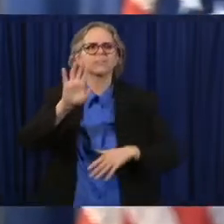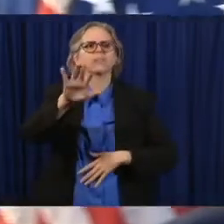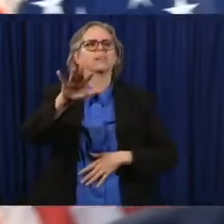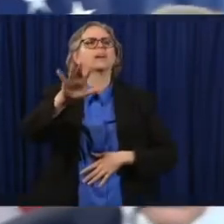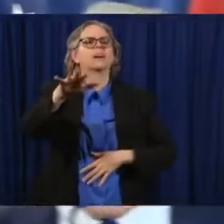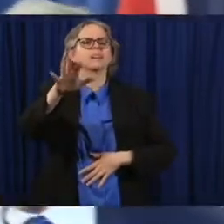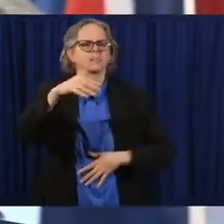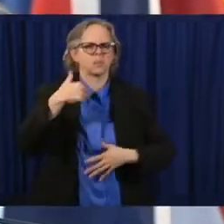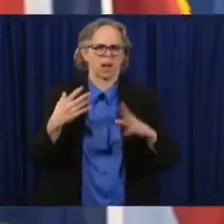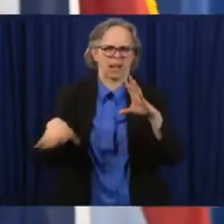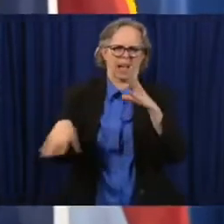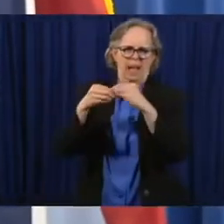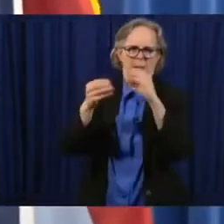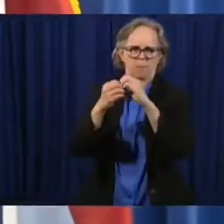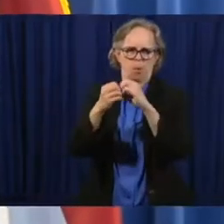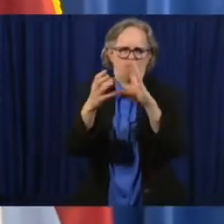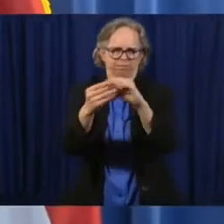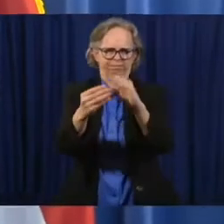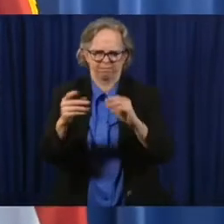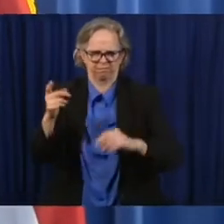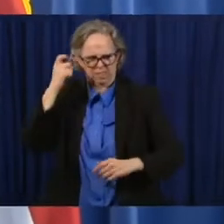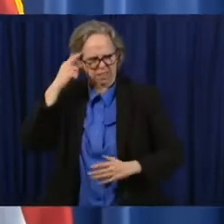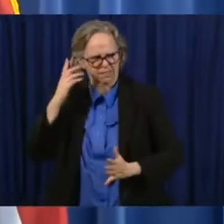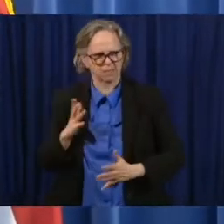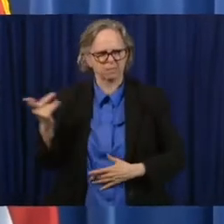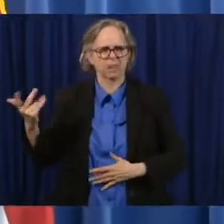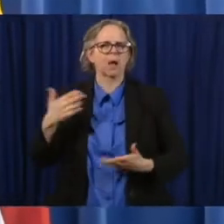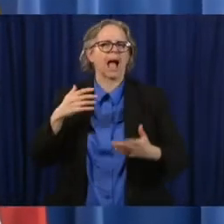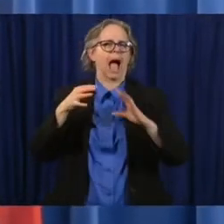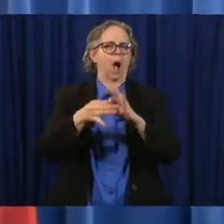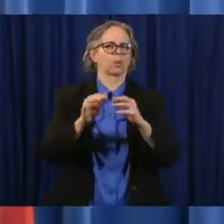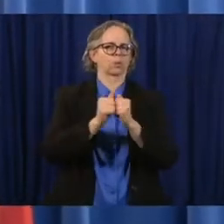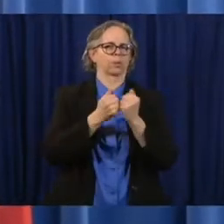as well from a policy point of view.